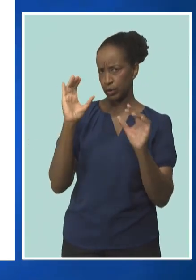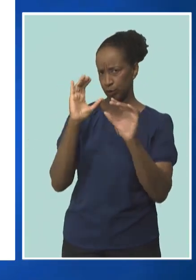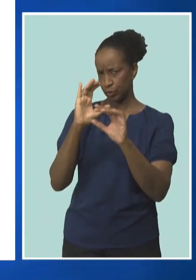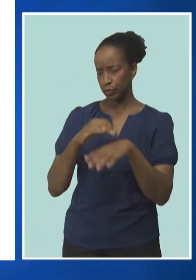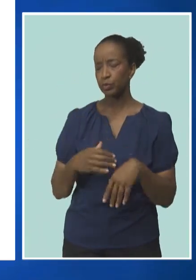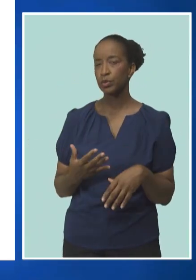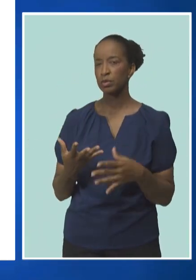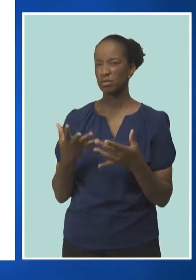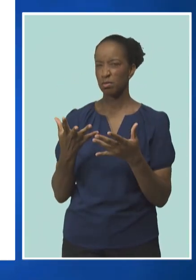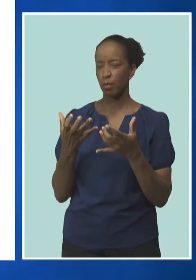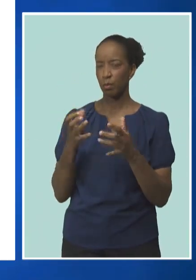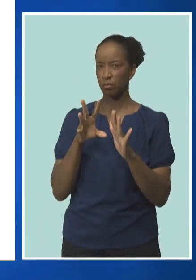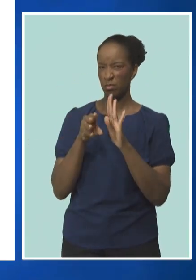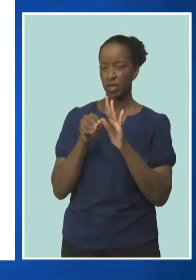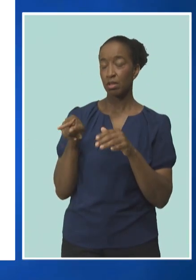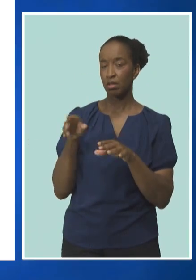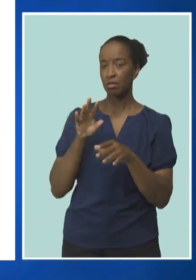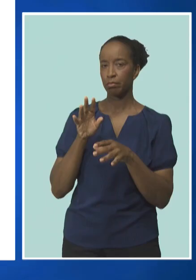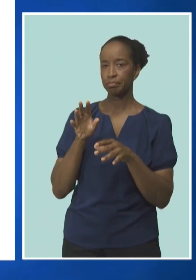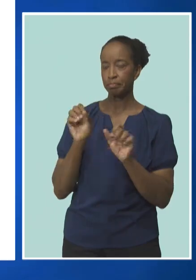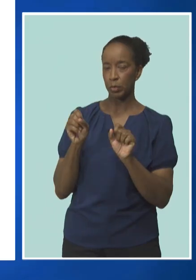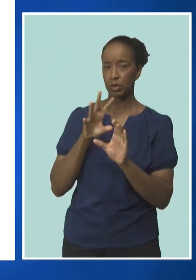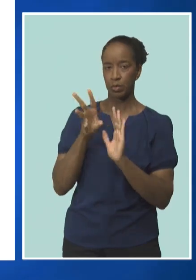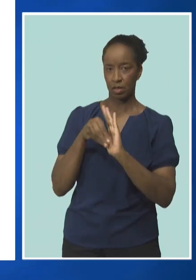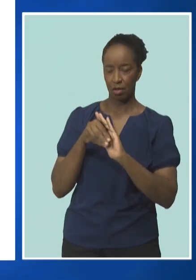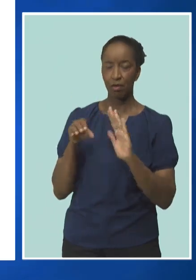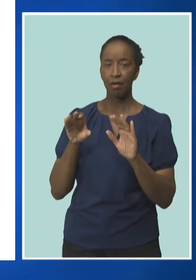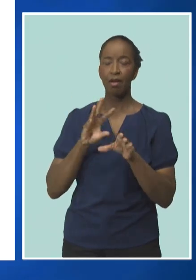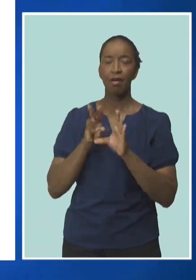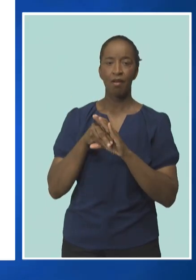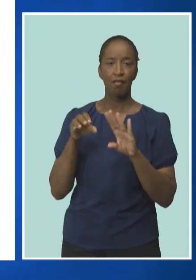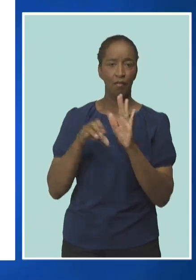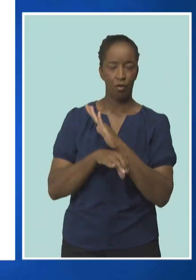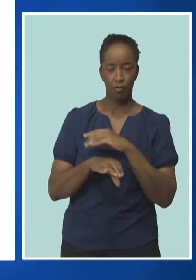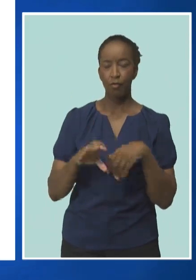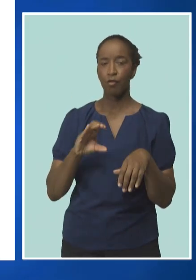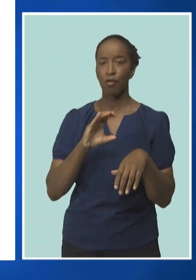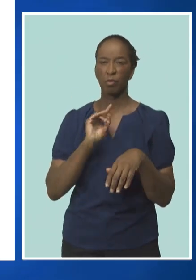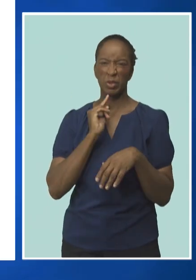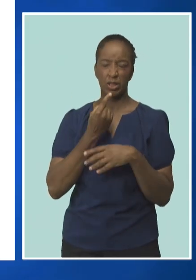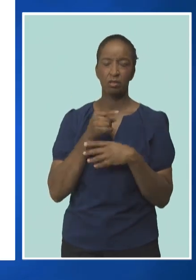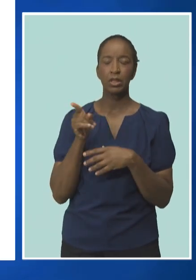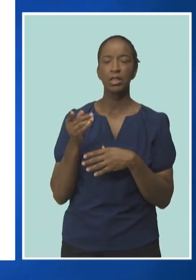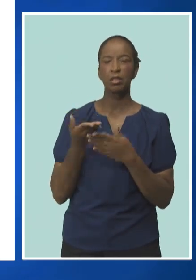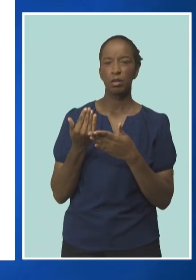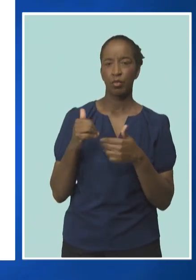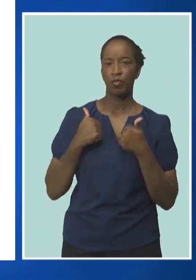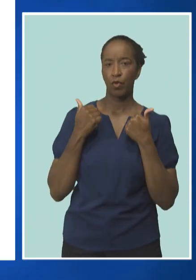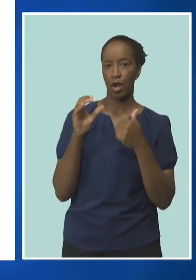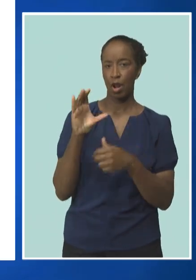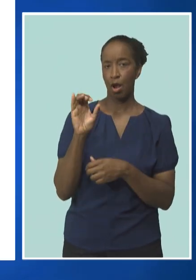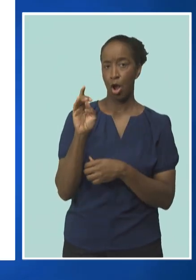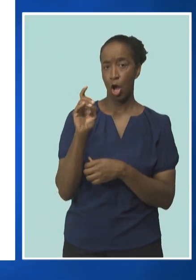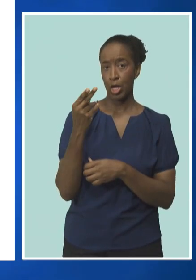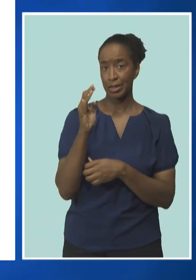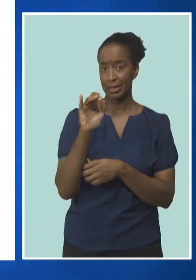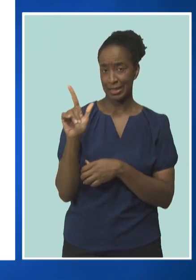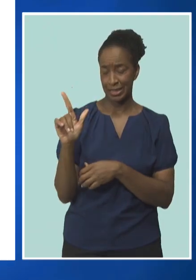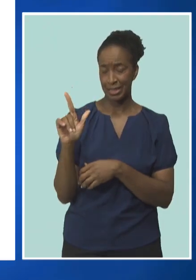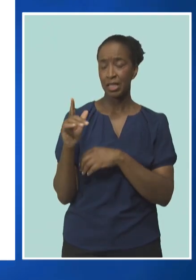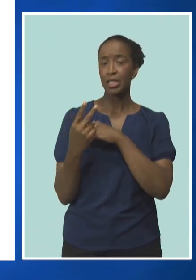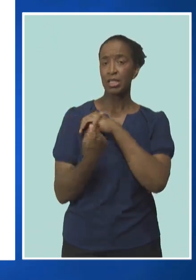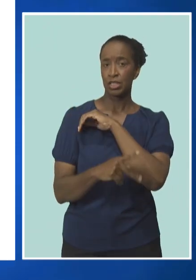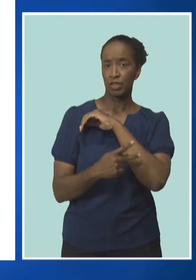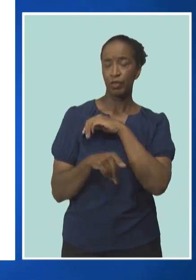criminal matters. Pinder, whose last known address is Cox Hill, Church Village, St. Philip, is 6 feet 2 inches in height,